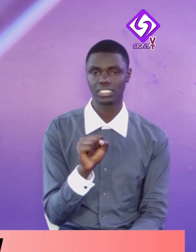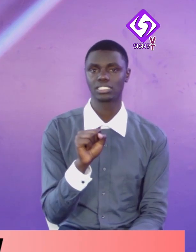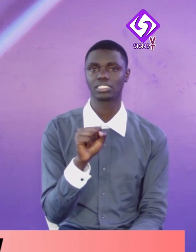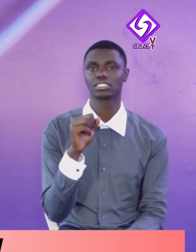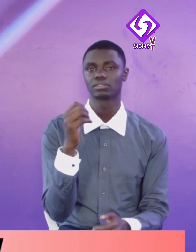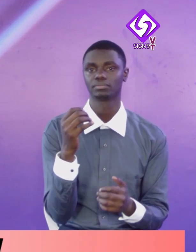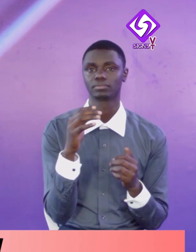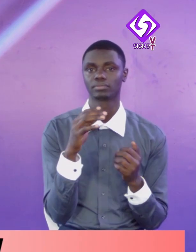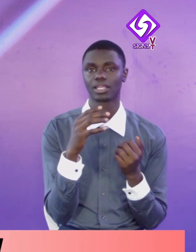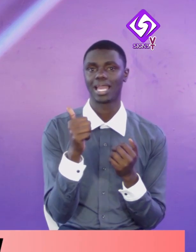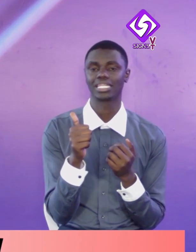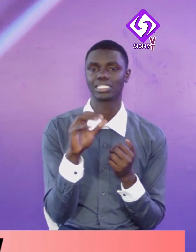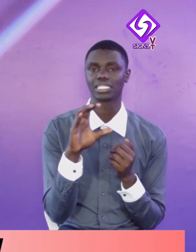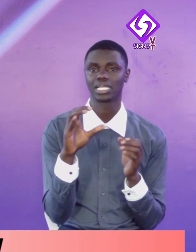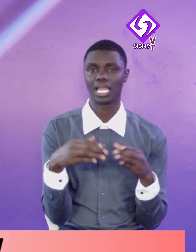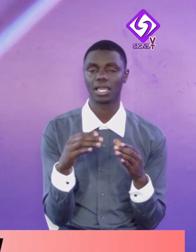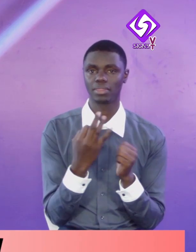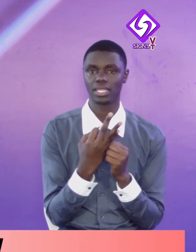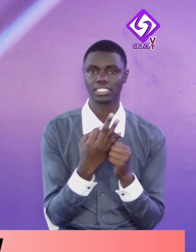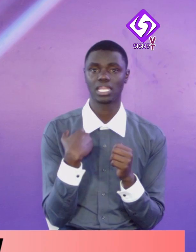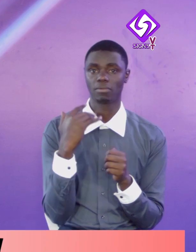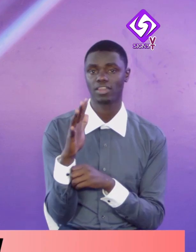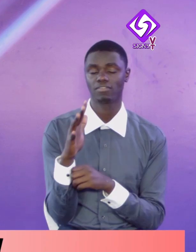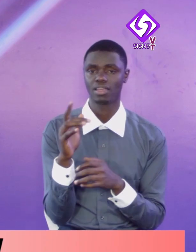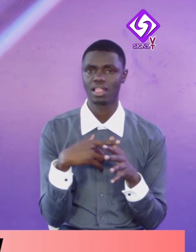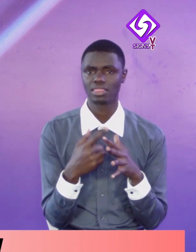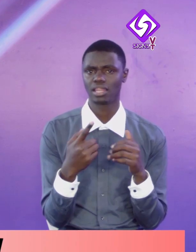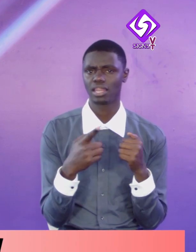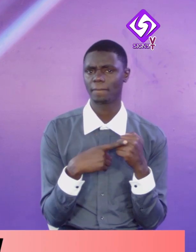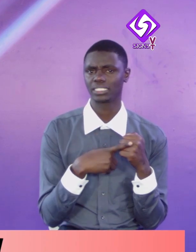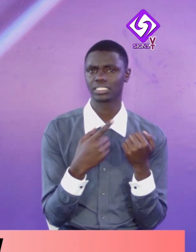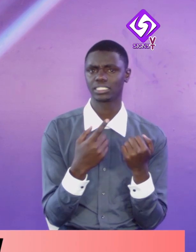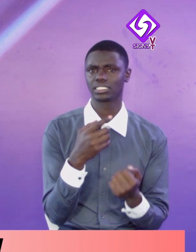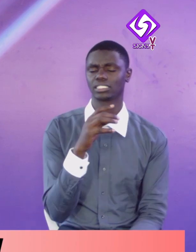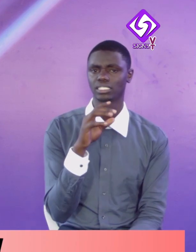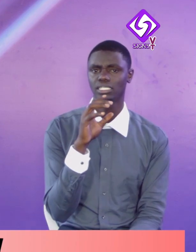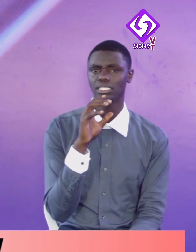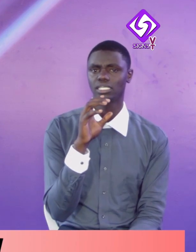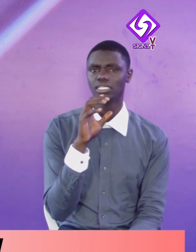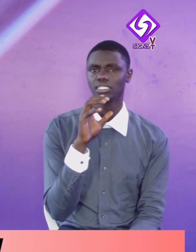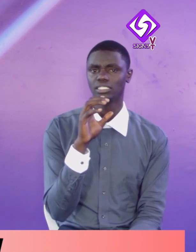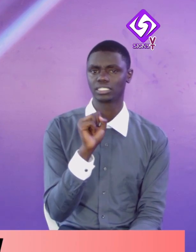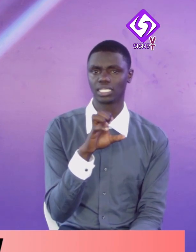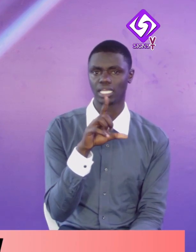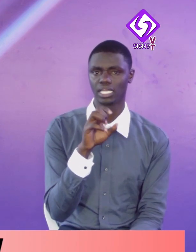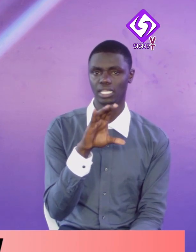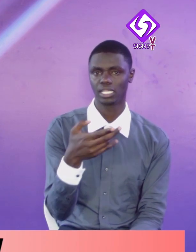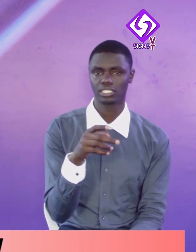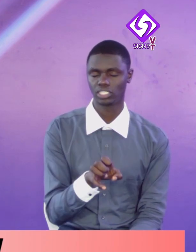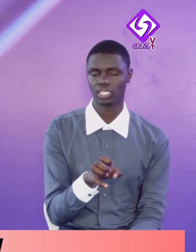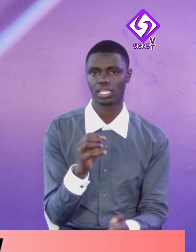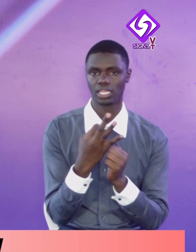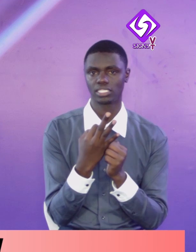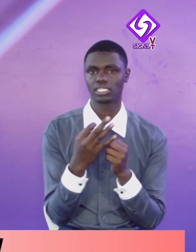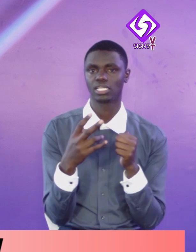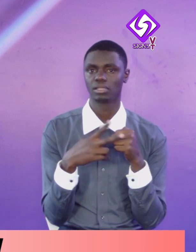Club have 13 points. They are fifth. Then sixth is Elche with 13 points. Number 7